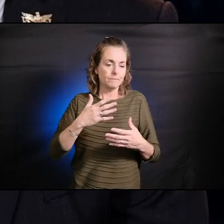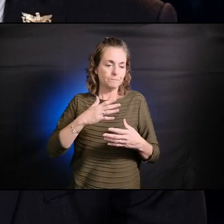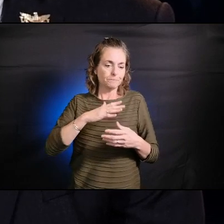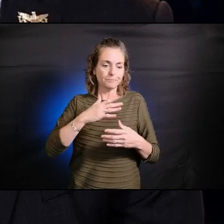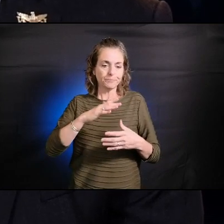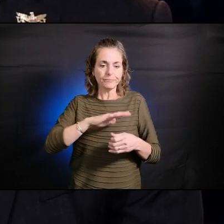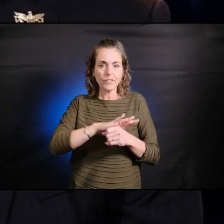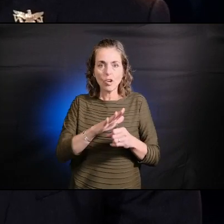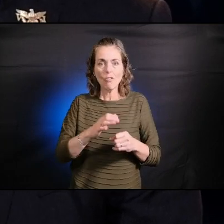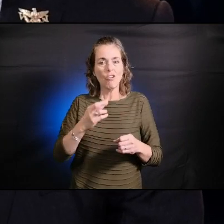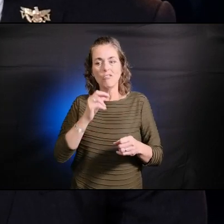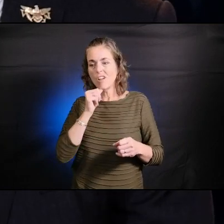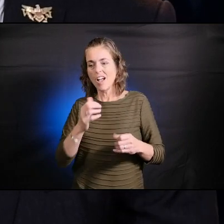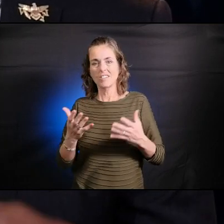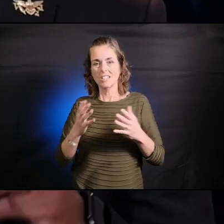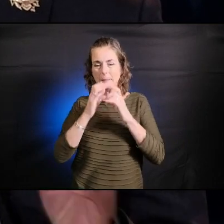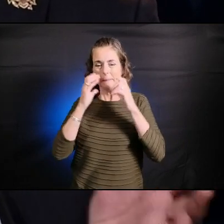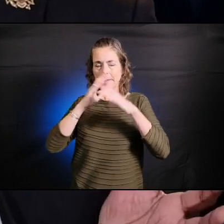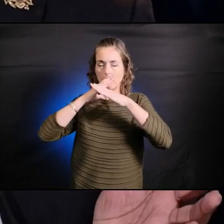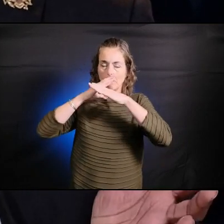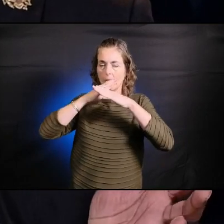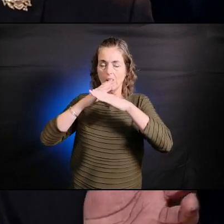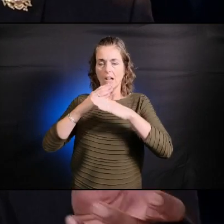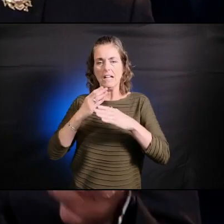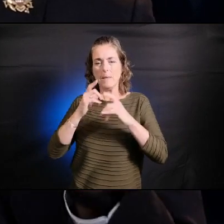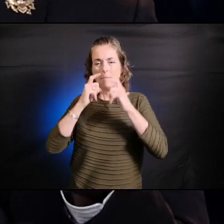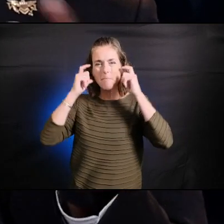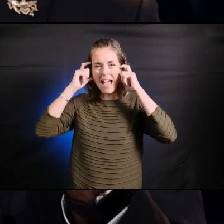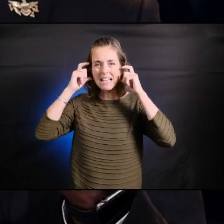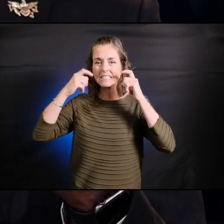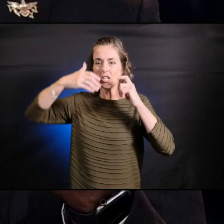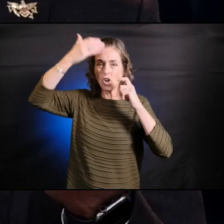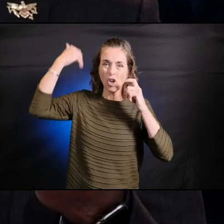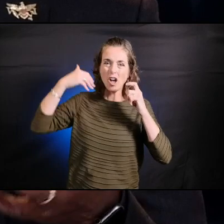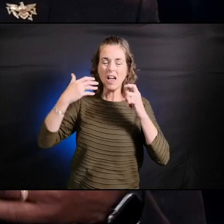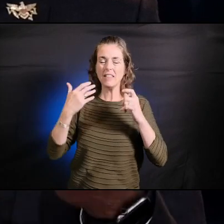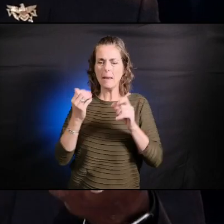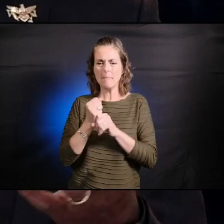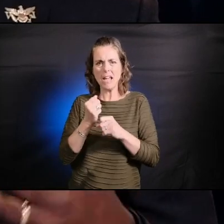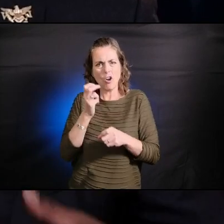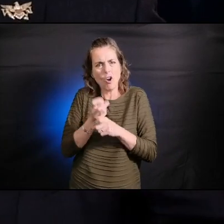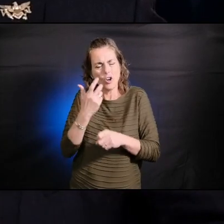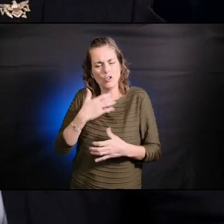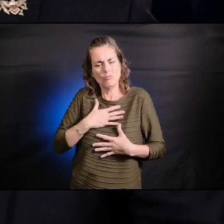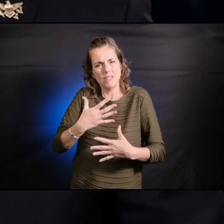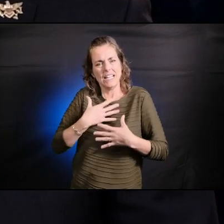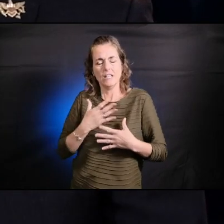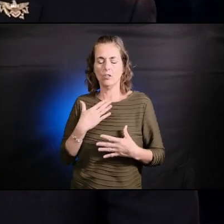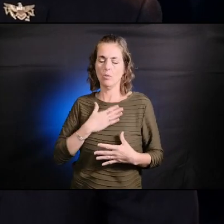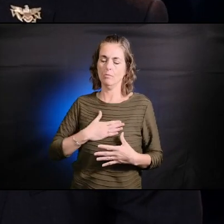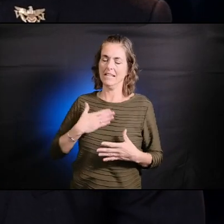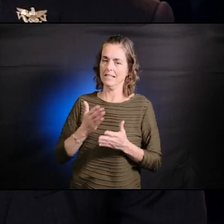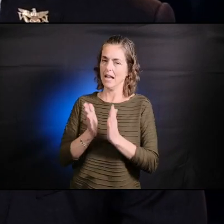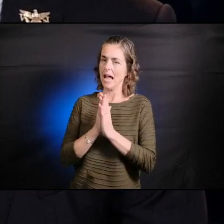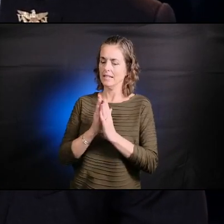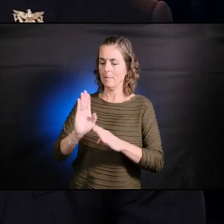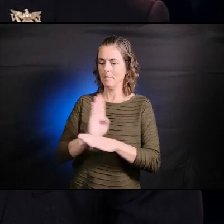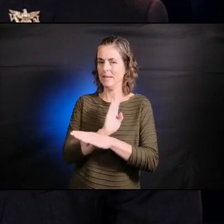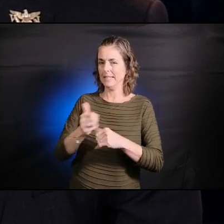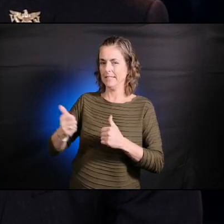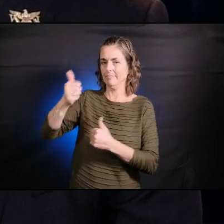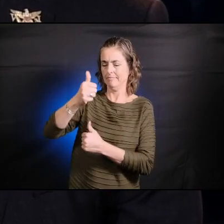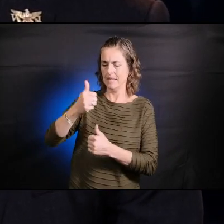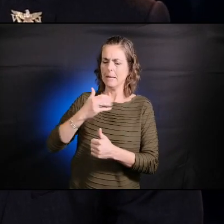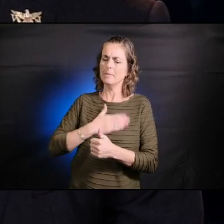create restricted airflow, and they're all types of masks. Some cloth breathes better than other cloth. People